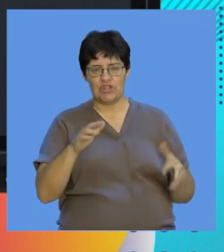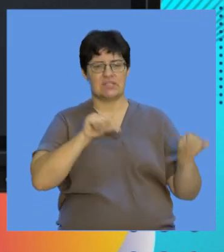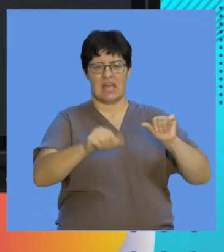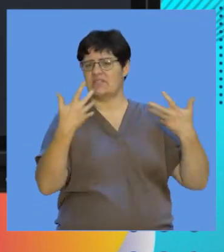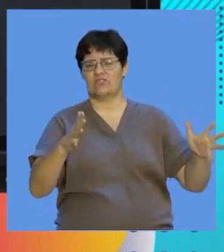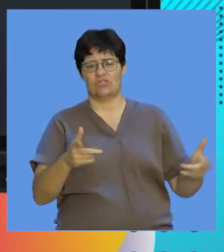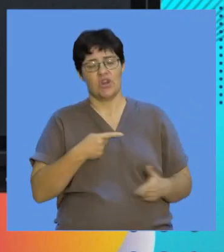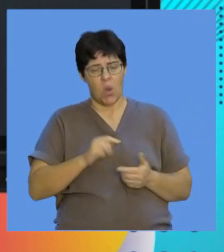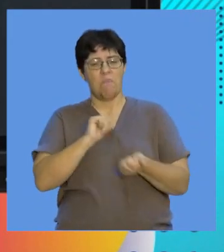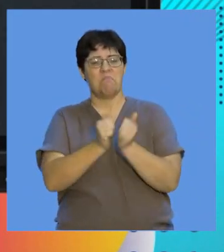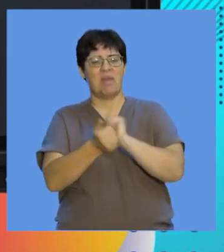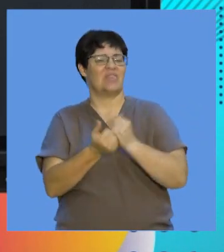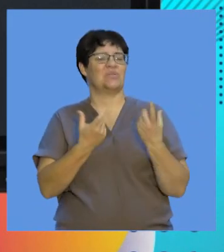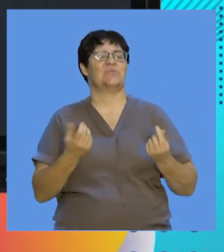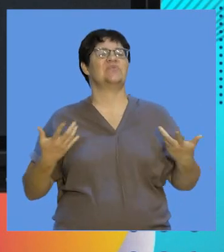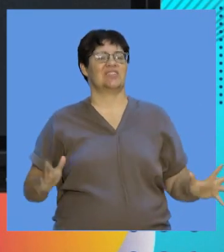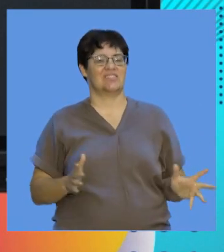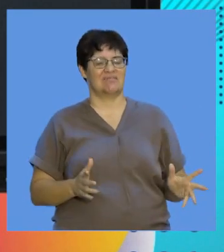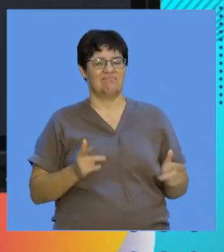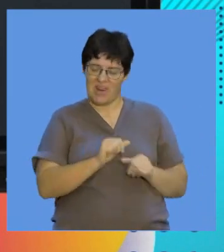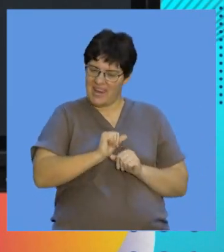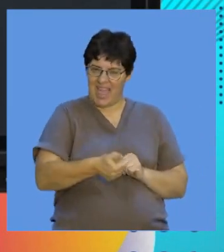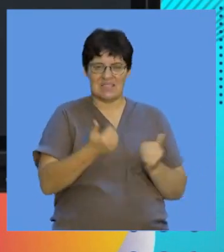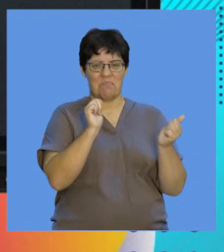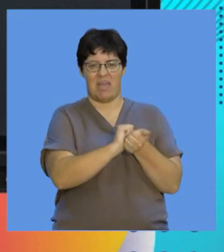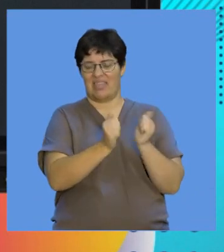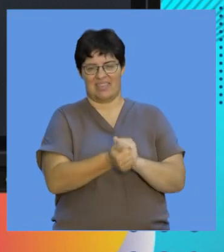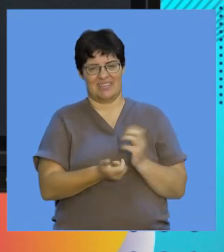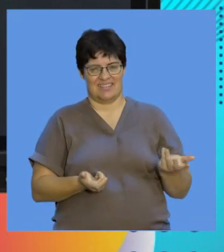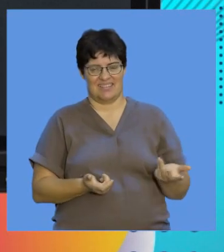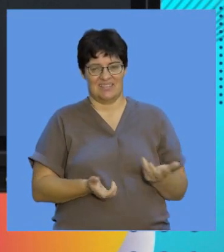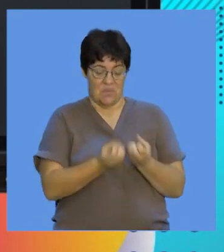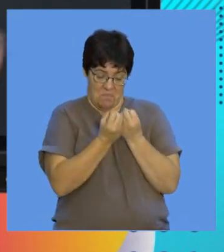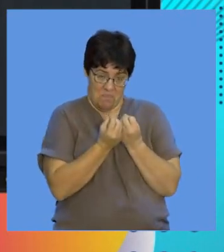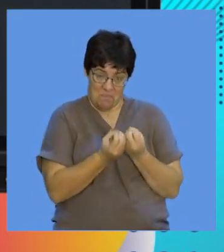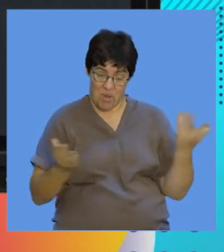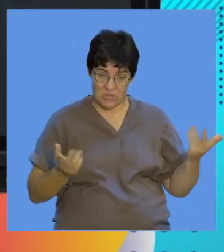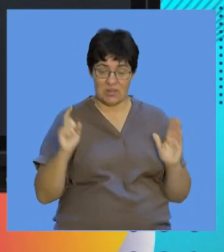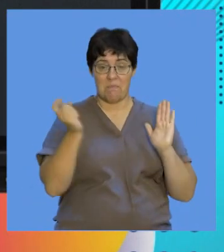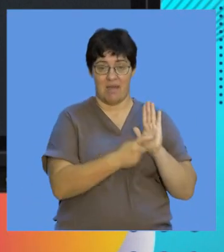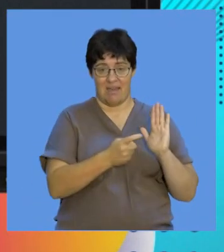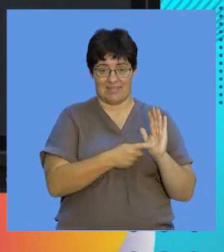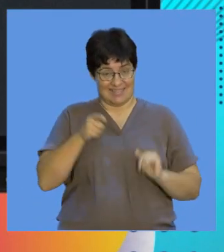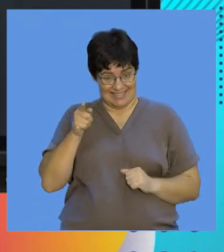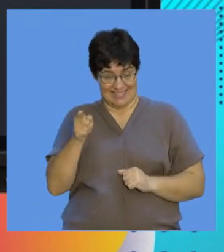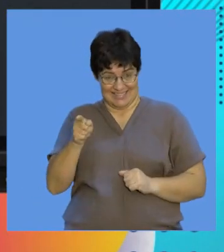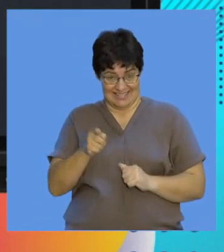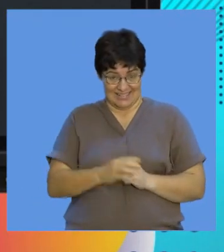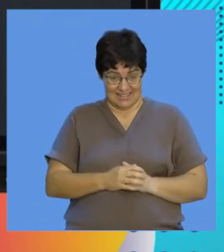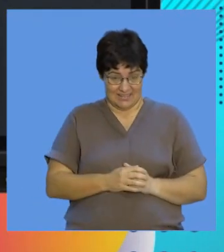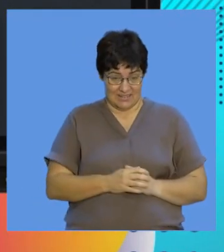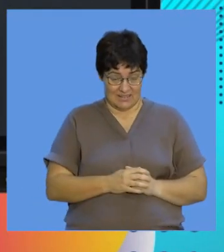okay? The next part is the maths. So the majority of your marks right there,